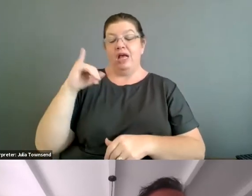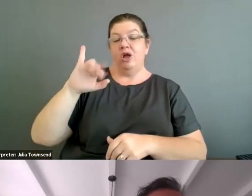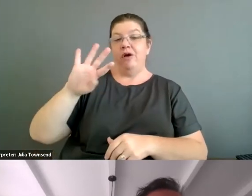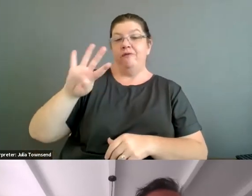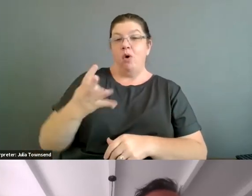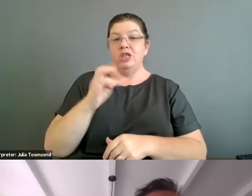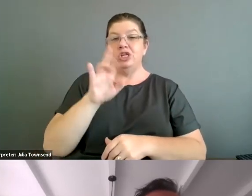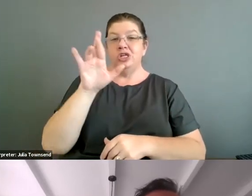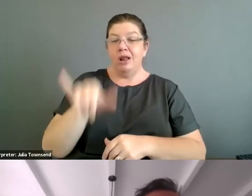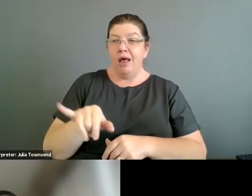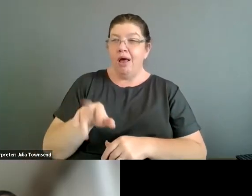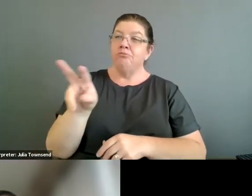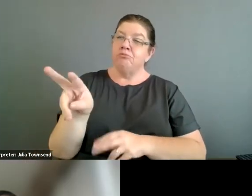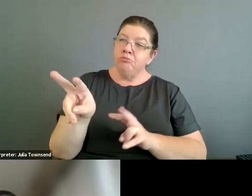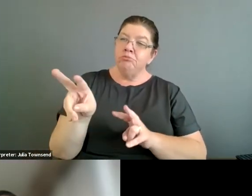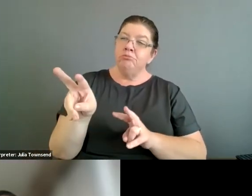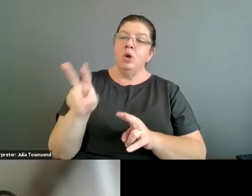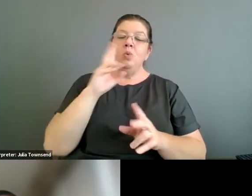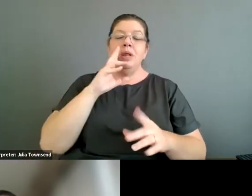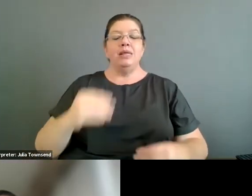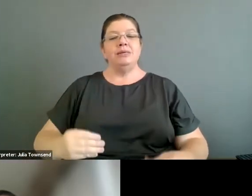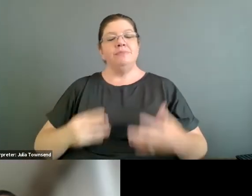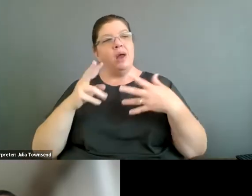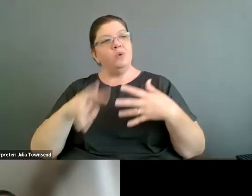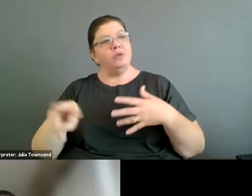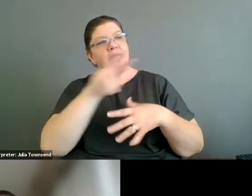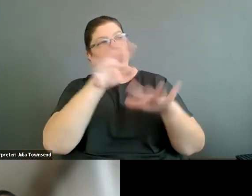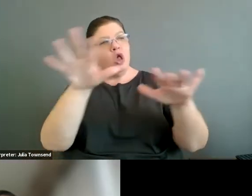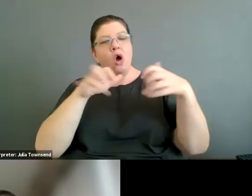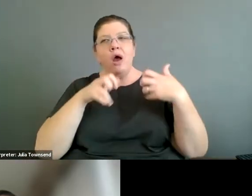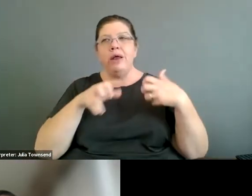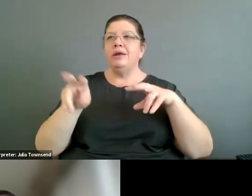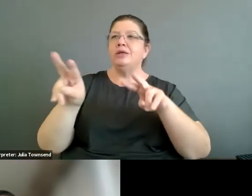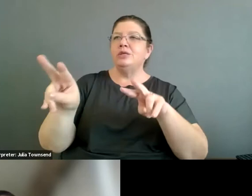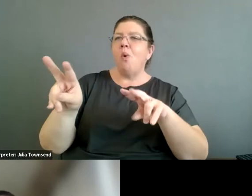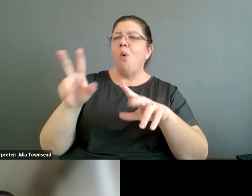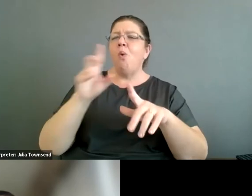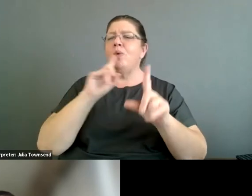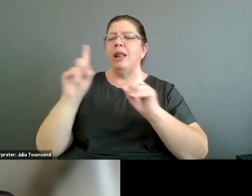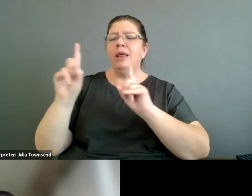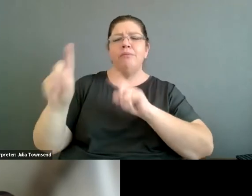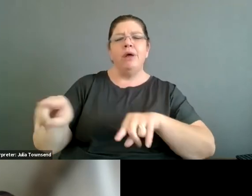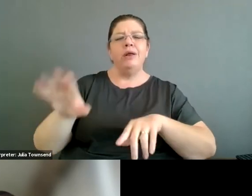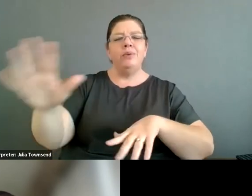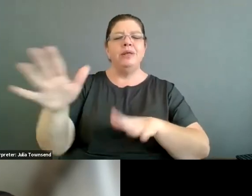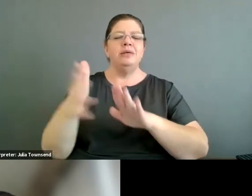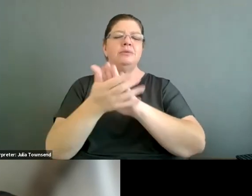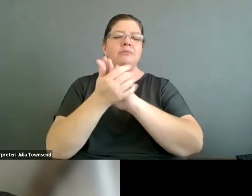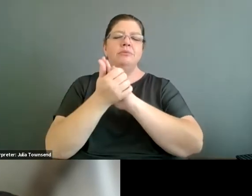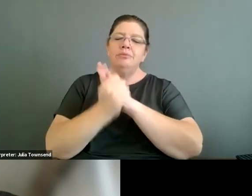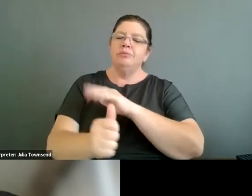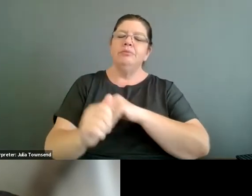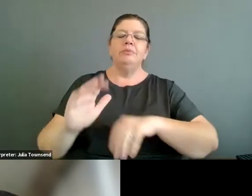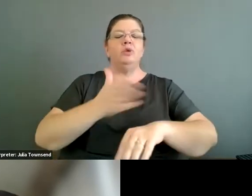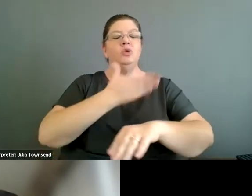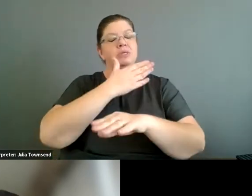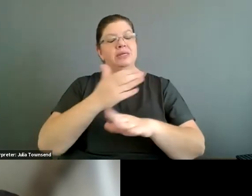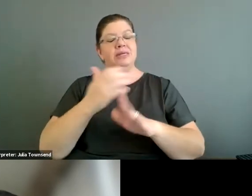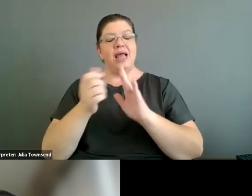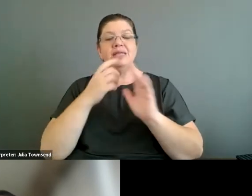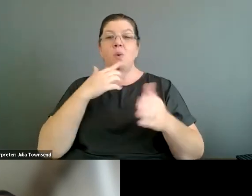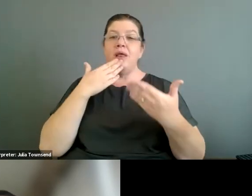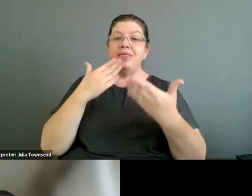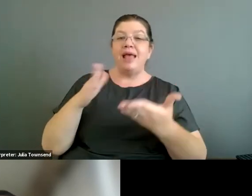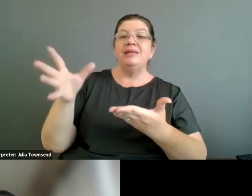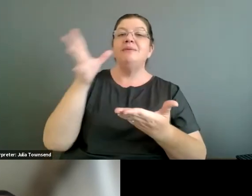see how the audience responded to his amazing and beautiful musical talents. I want to thank his mom, who is here with